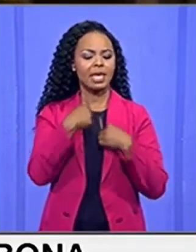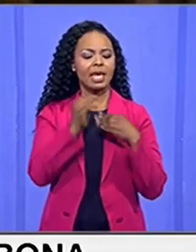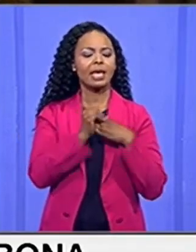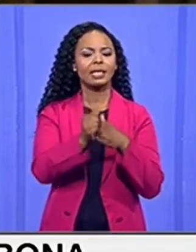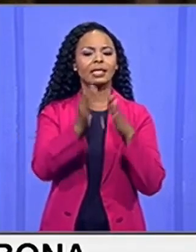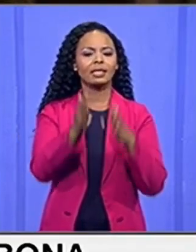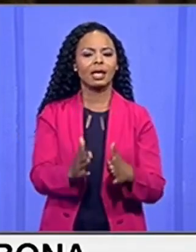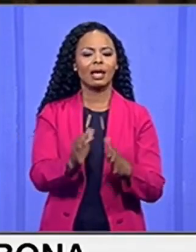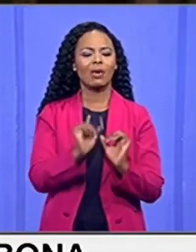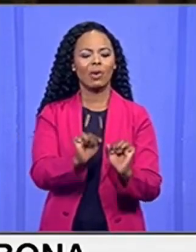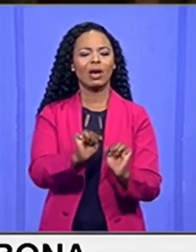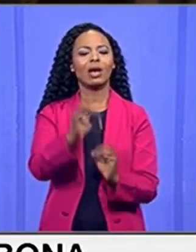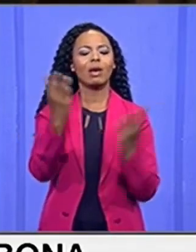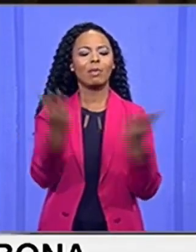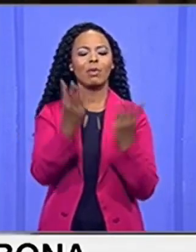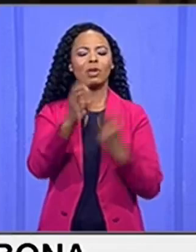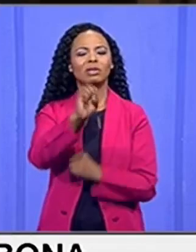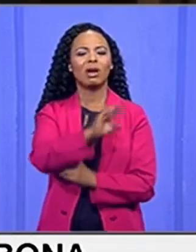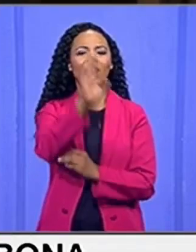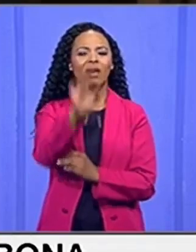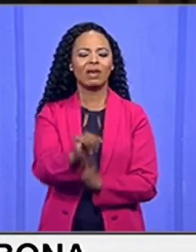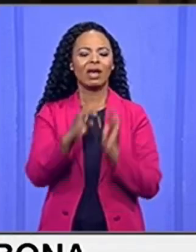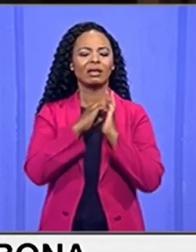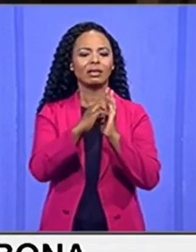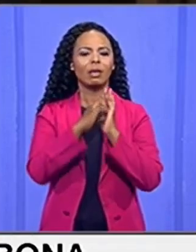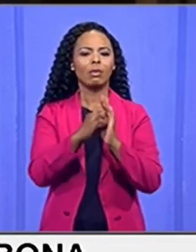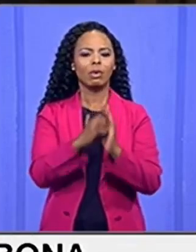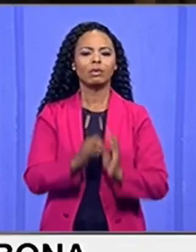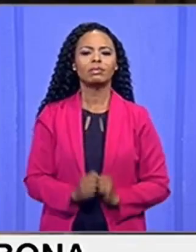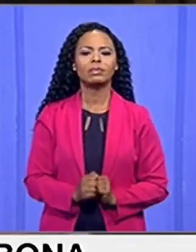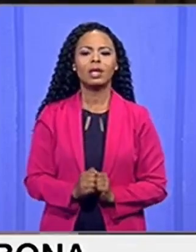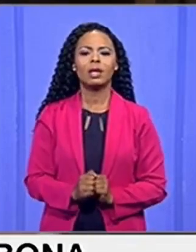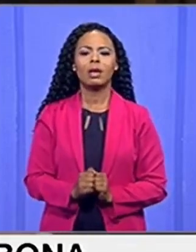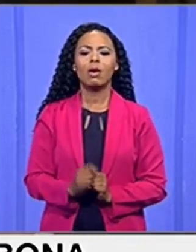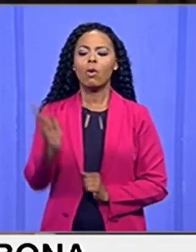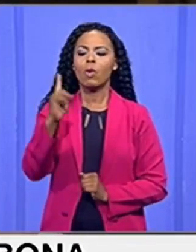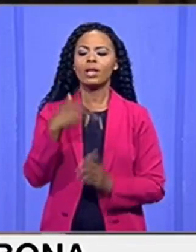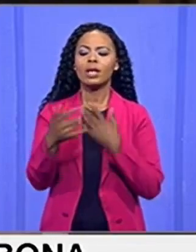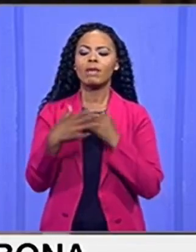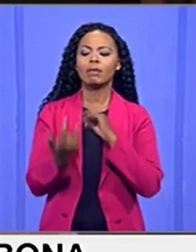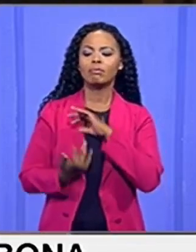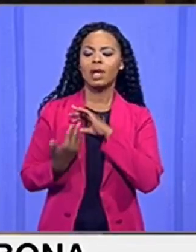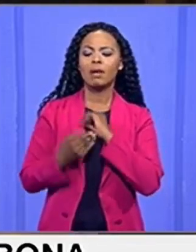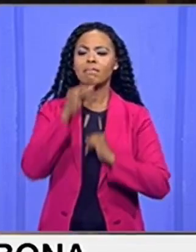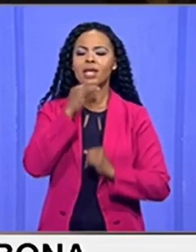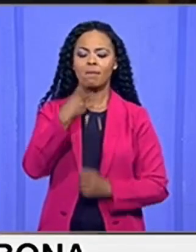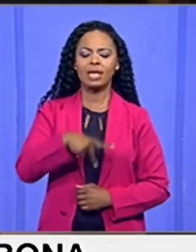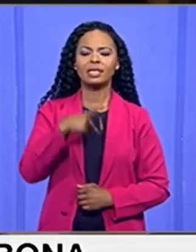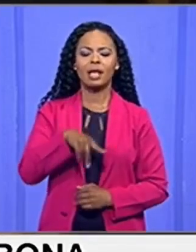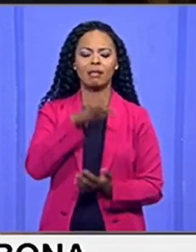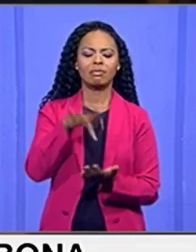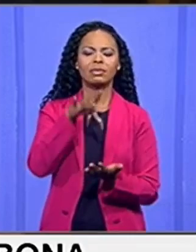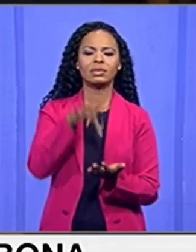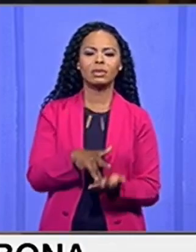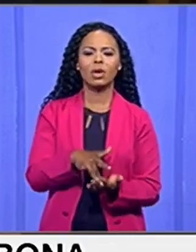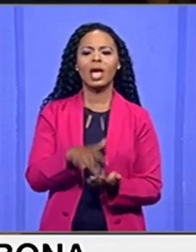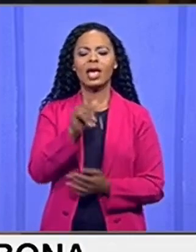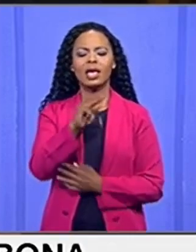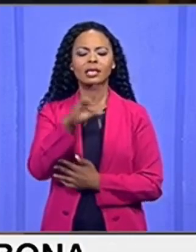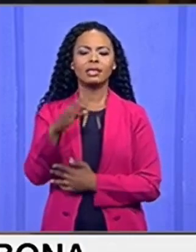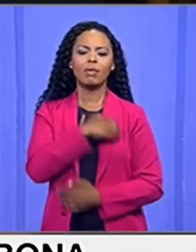Africa, what must inspire you is not my personal position as ANC president or president